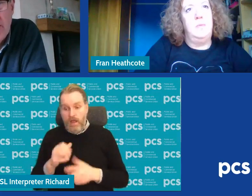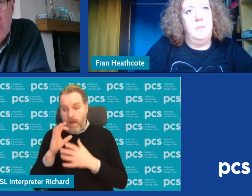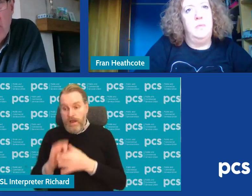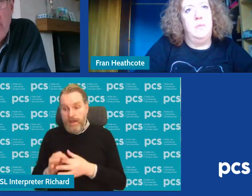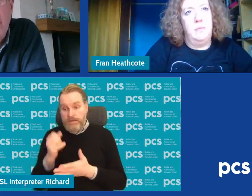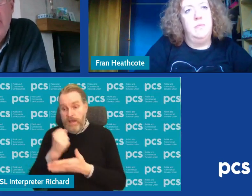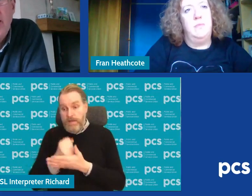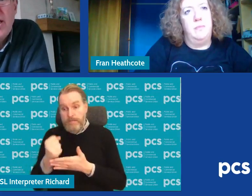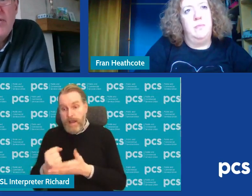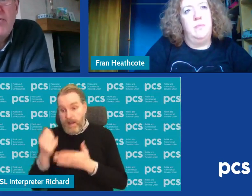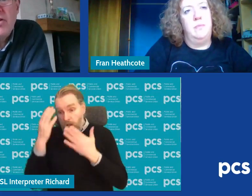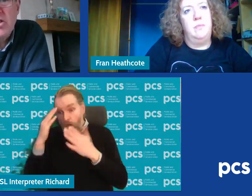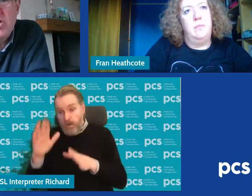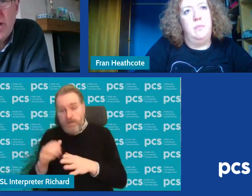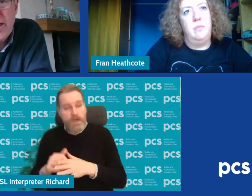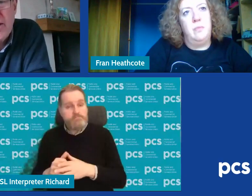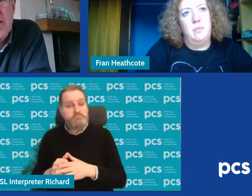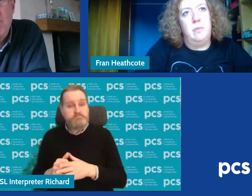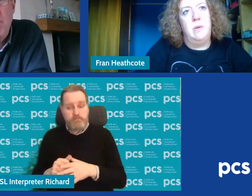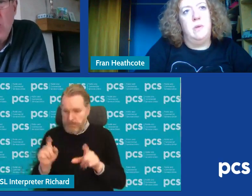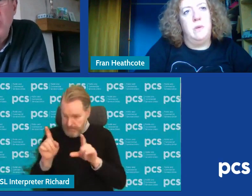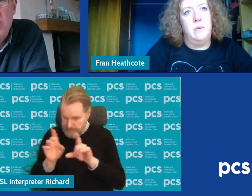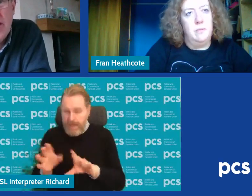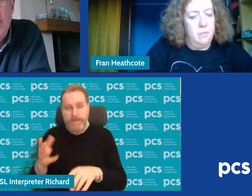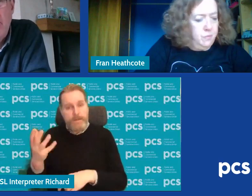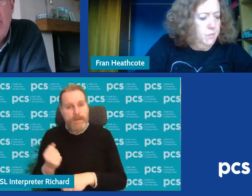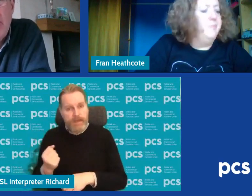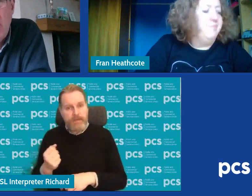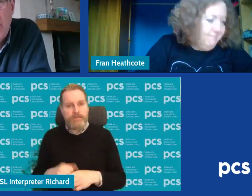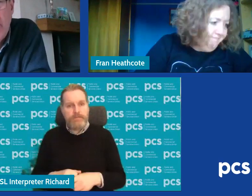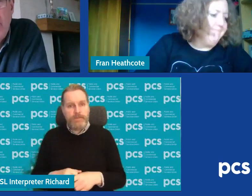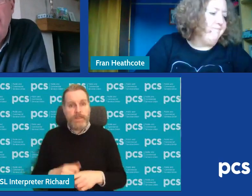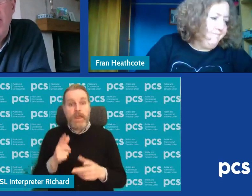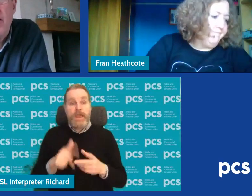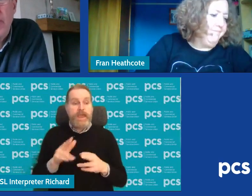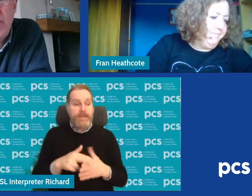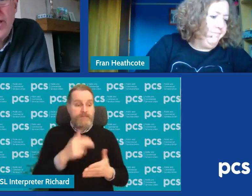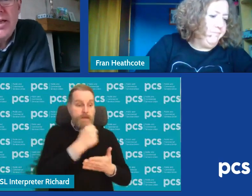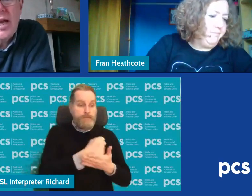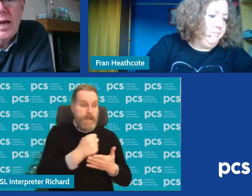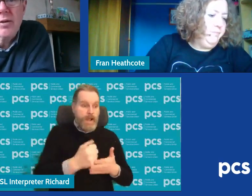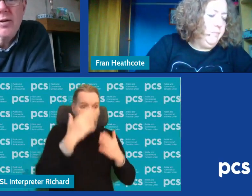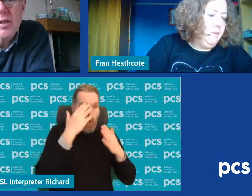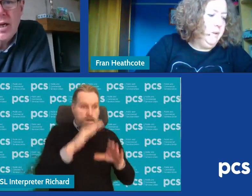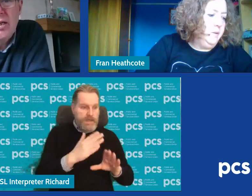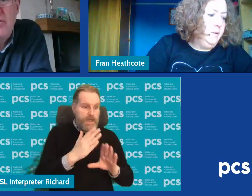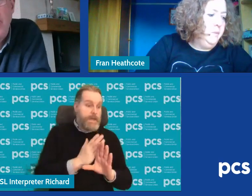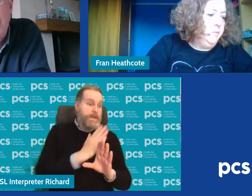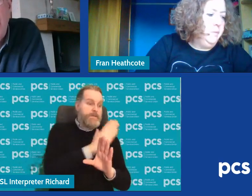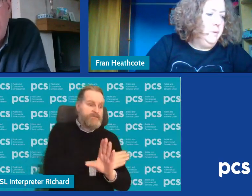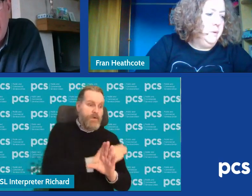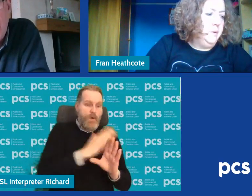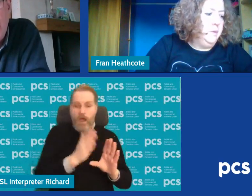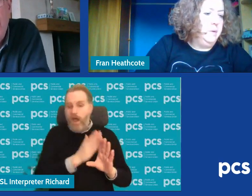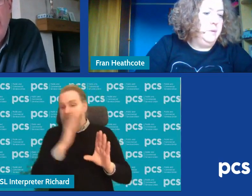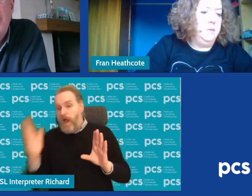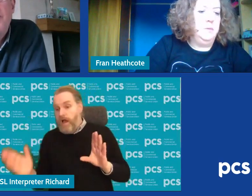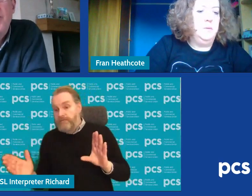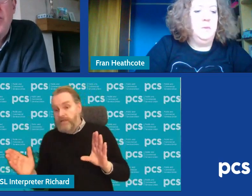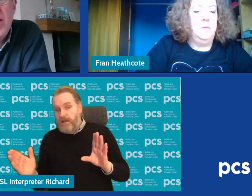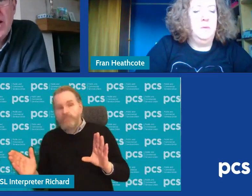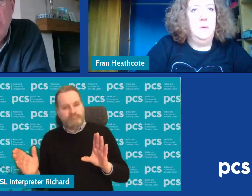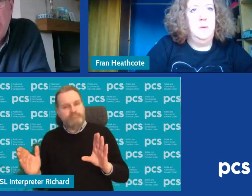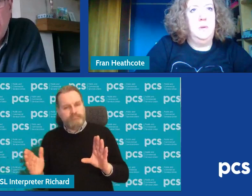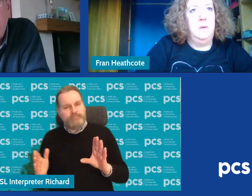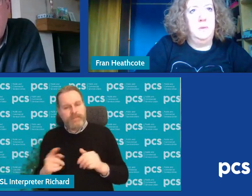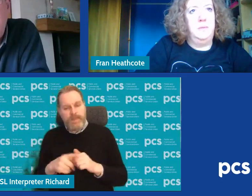there's a one-day strike. If there is a strike that is both sides of the bank holiday, then employers can deduct for the entire period.